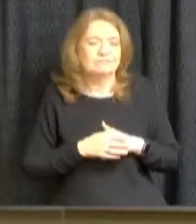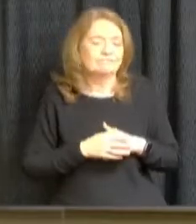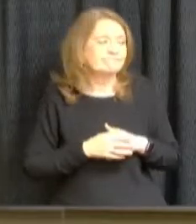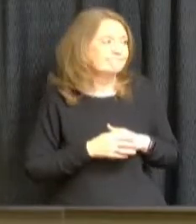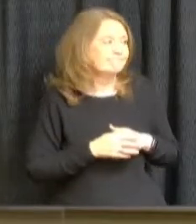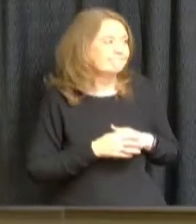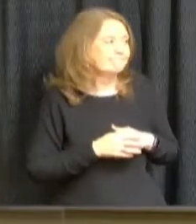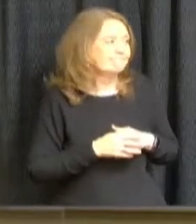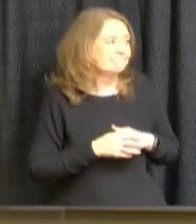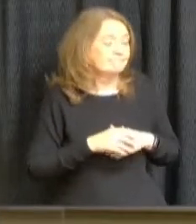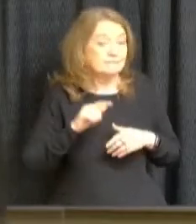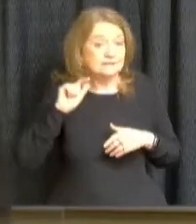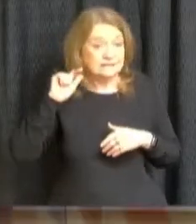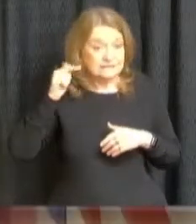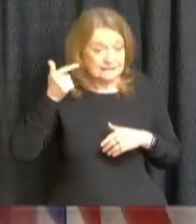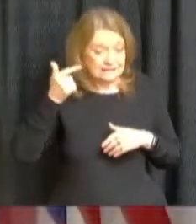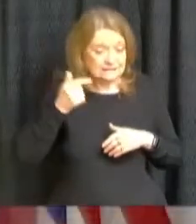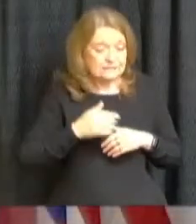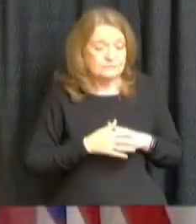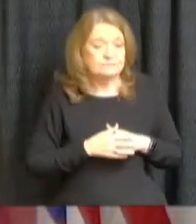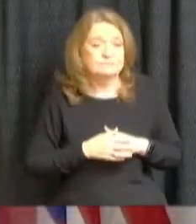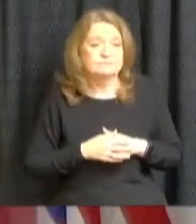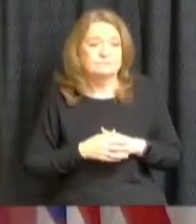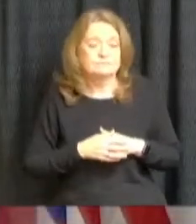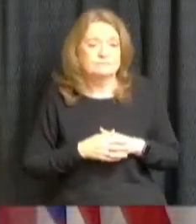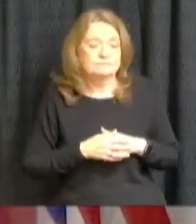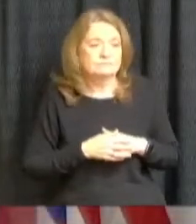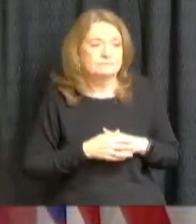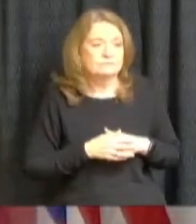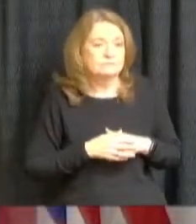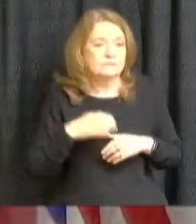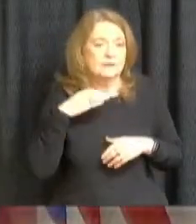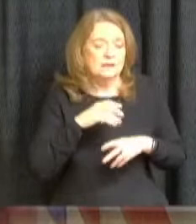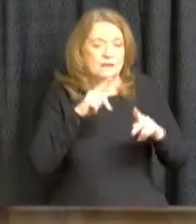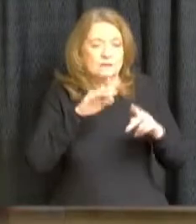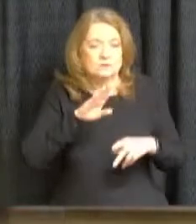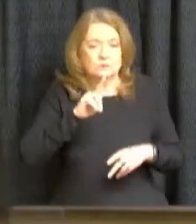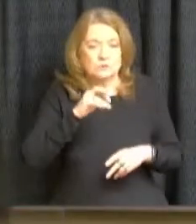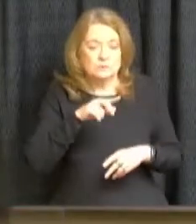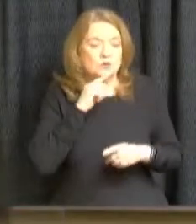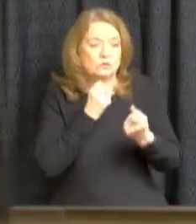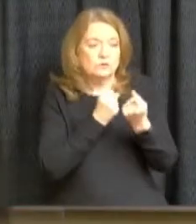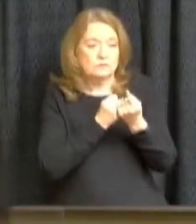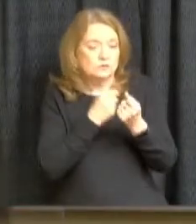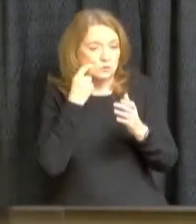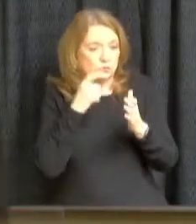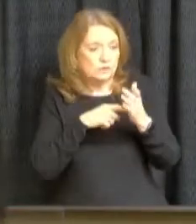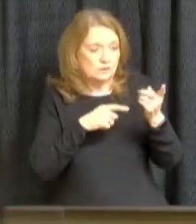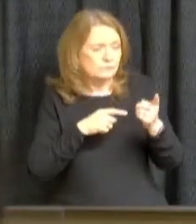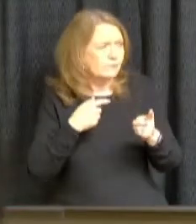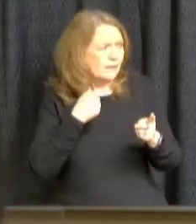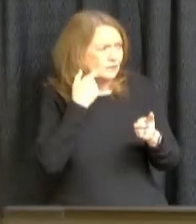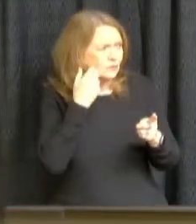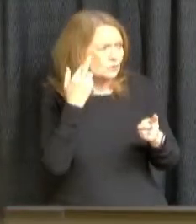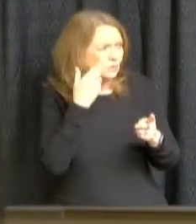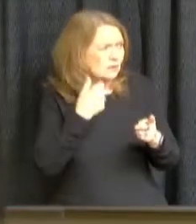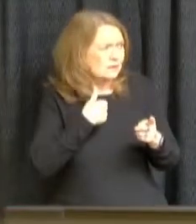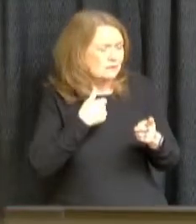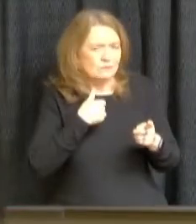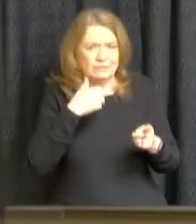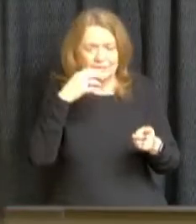56-2022-23. Motion been made and properly seconded. Councilperson Butler, you're the sponsor. You're recognized. I actually just realized I'm a